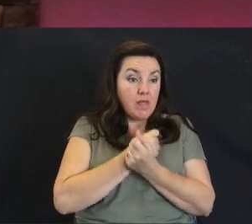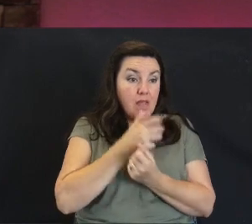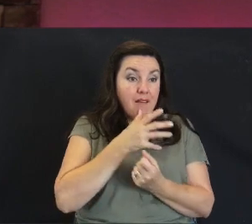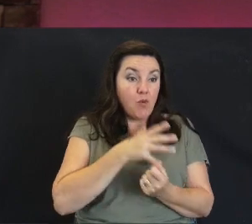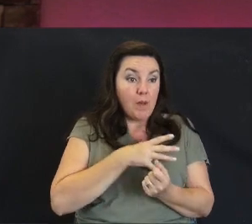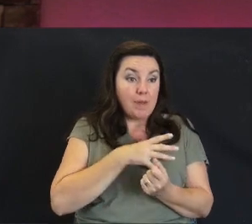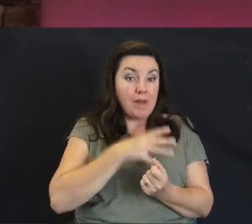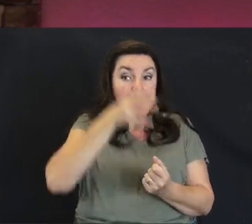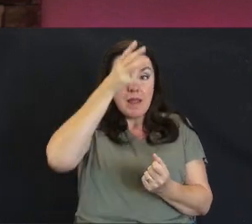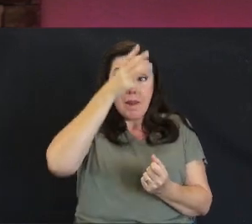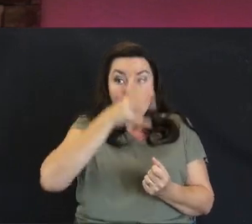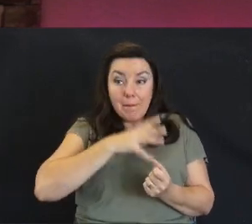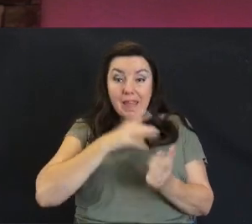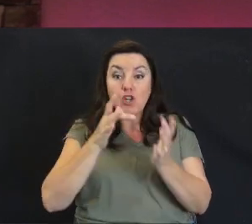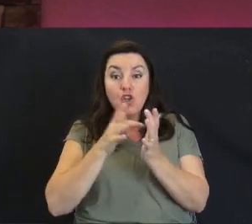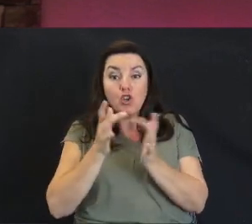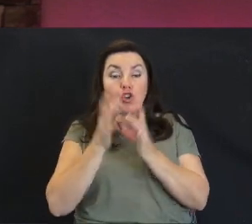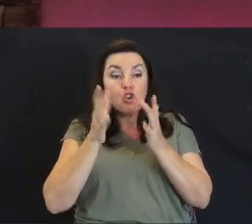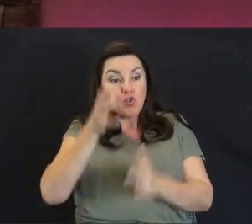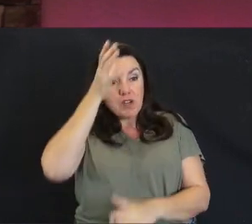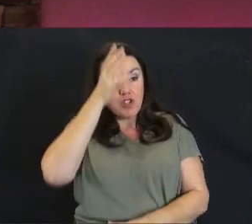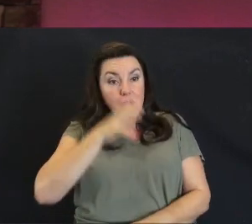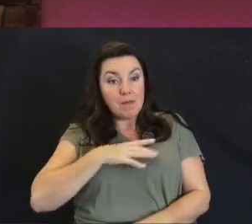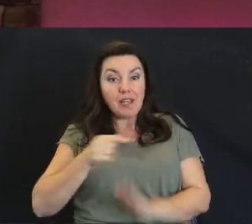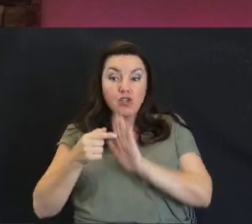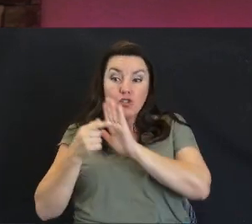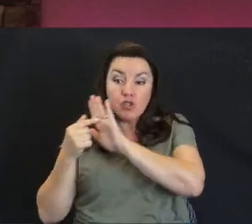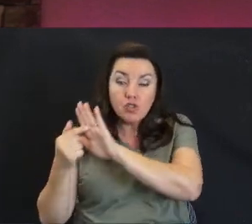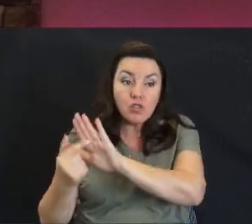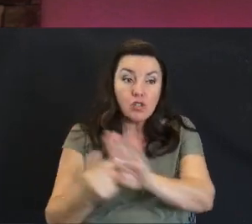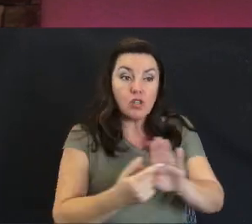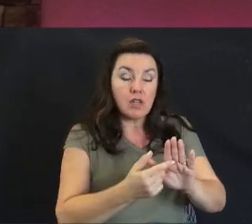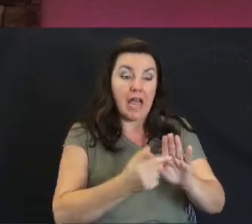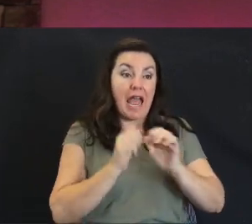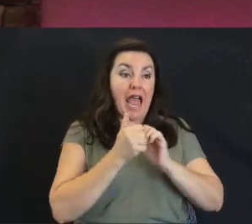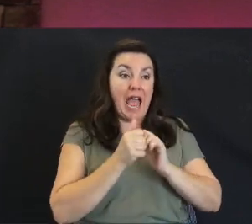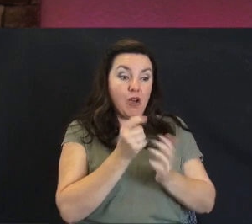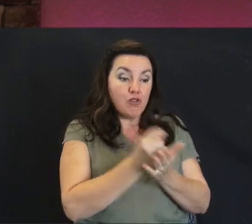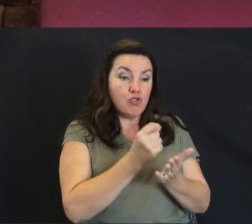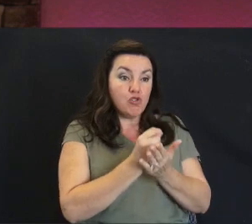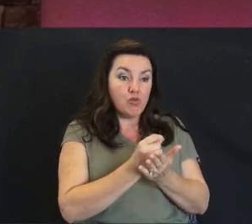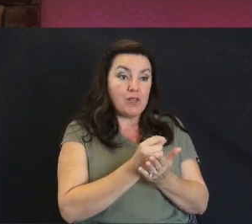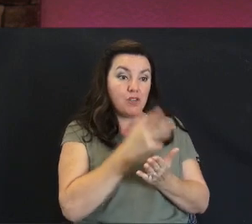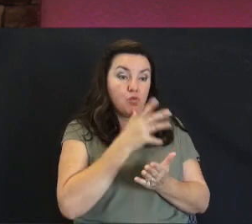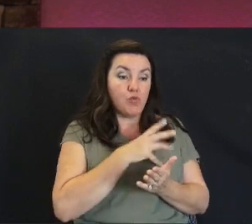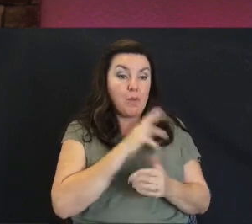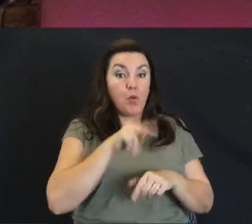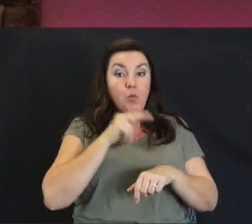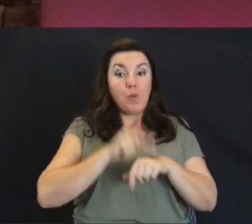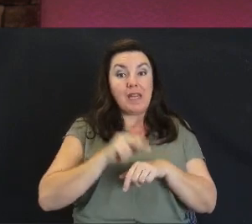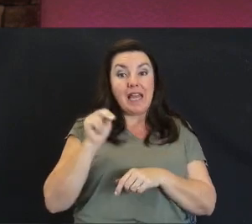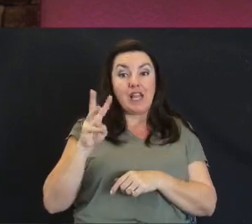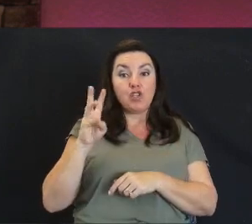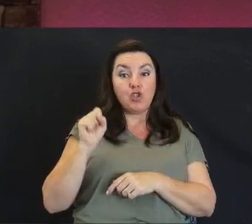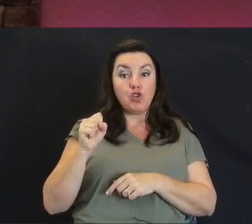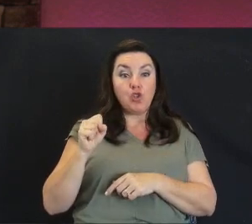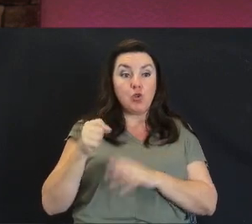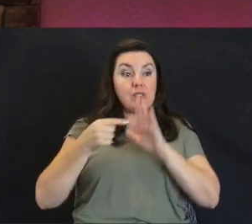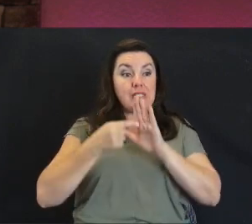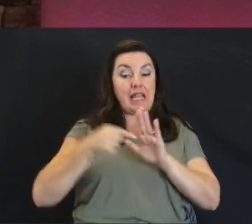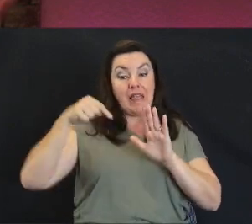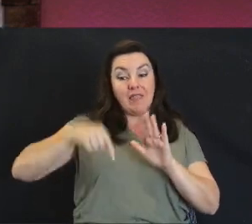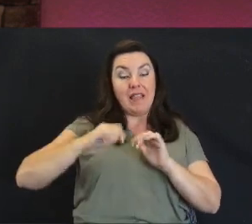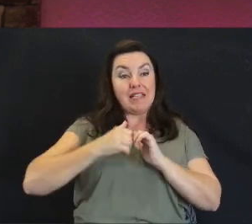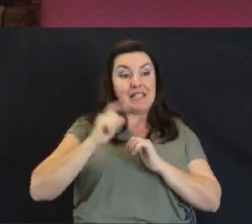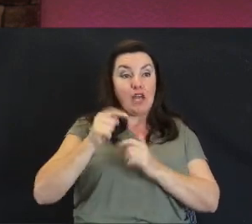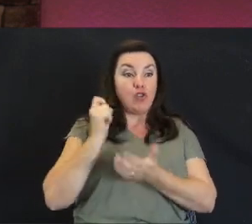Men Christian men Should be leading the way On how to treat women When the national news Comes on and it says Listen This is how you